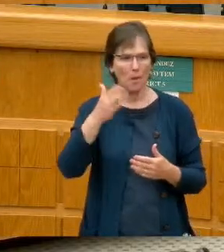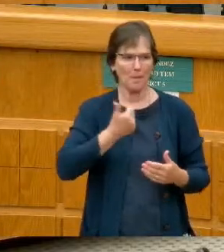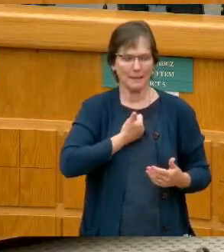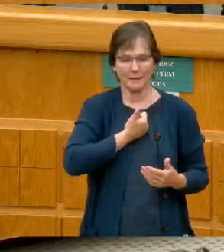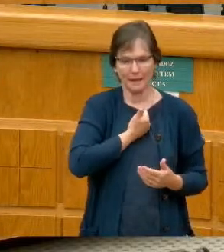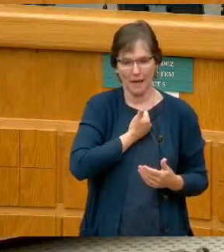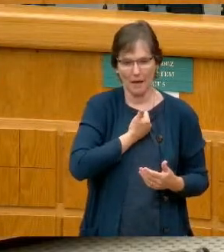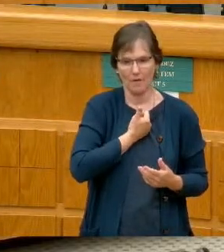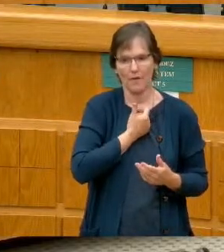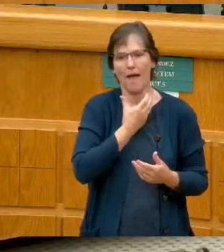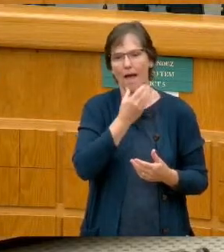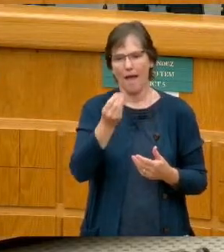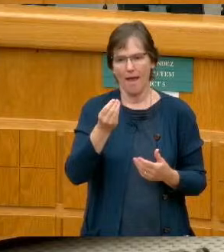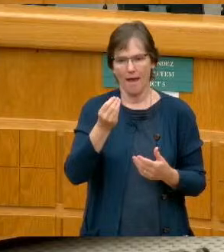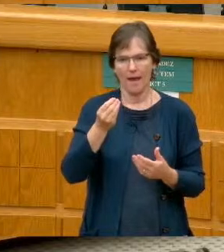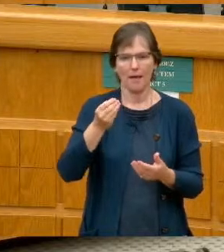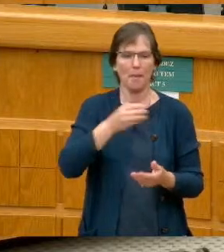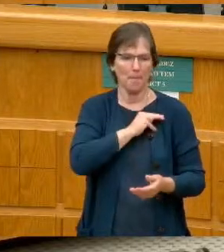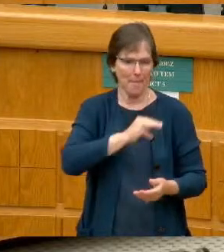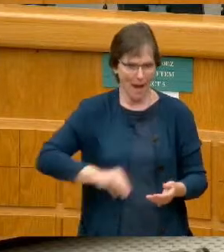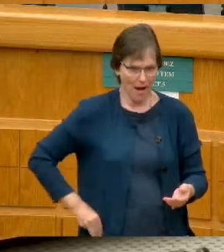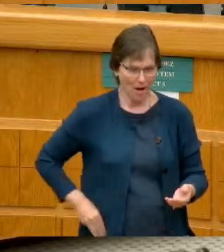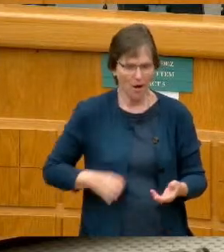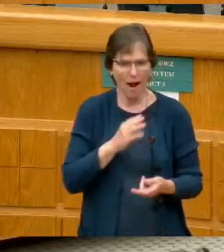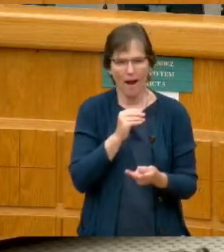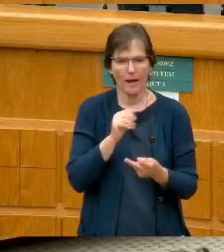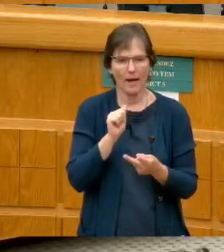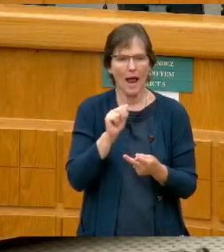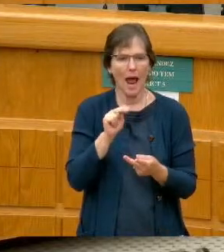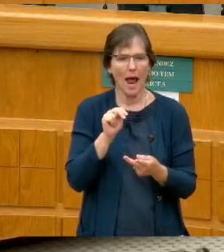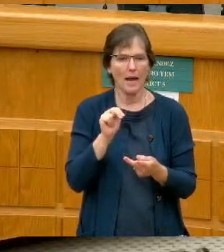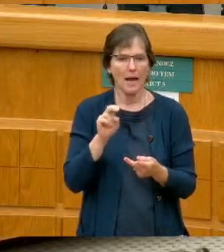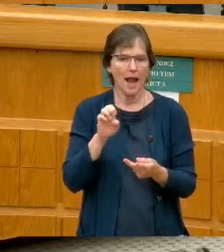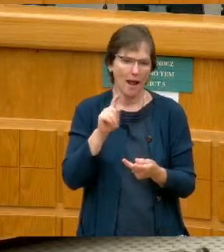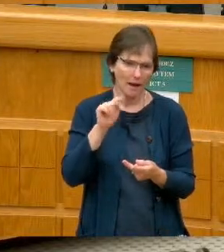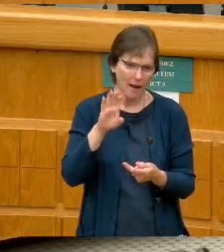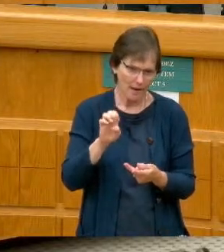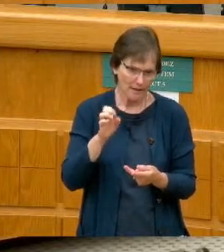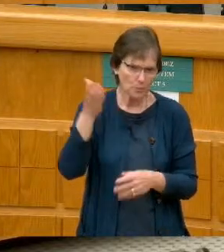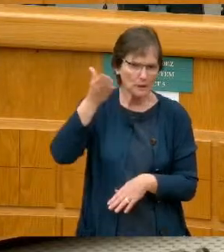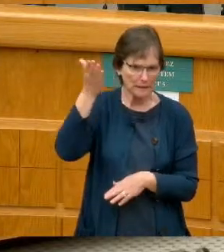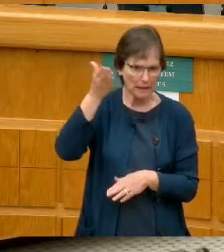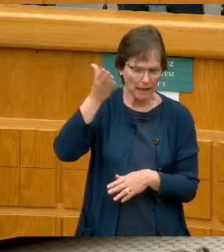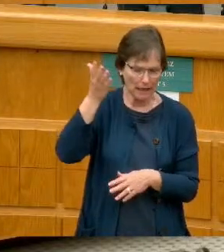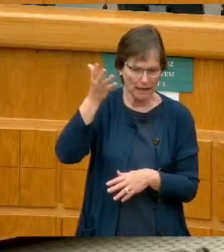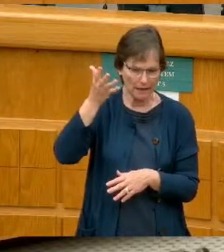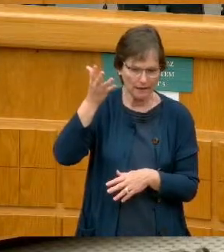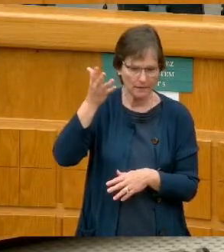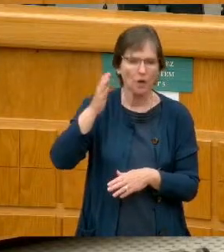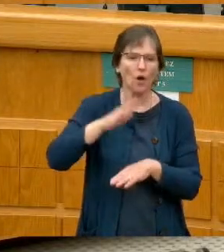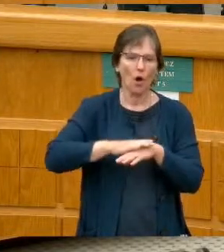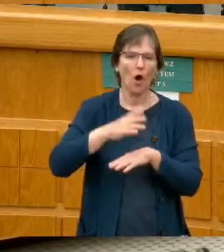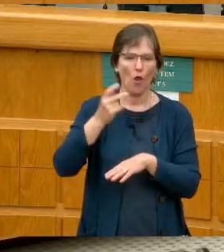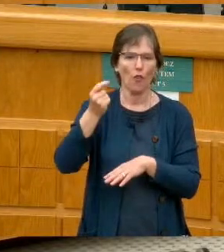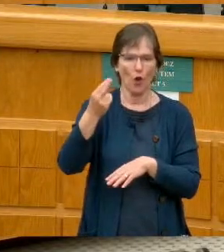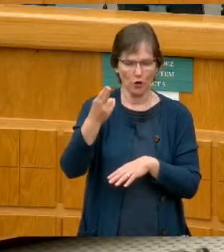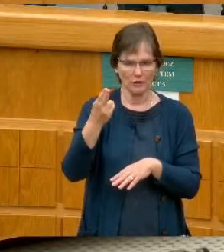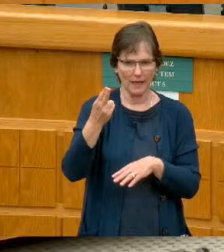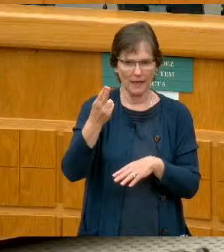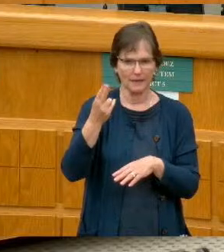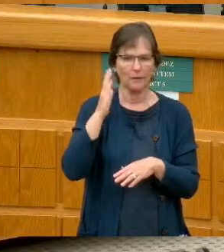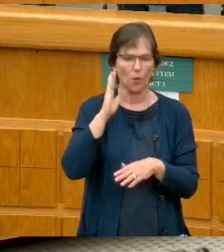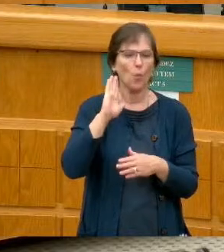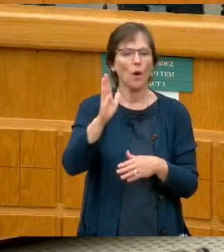Tuesday, Thursday lineup. This week on the 20th, Dr. Bird will be here, and then he's going to switch, and he'll be here on Tuesday, the